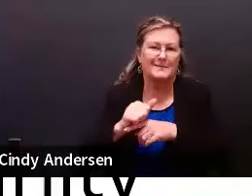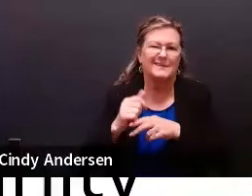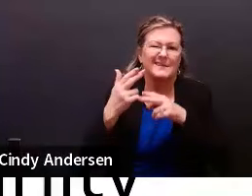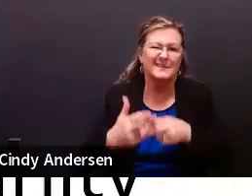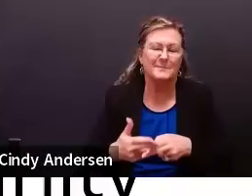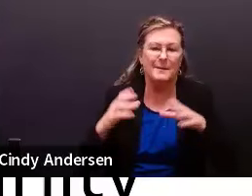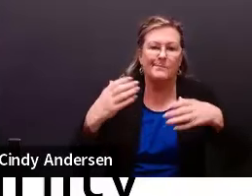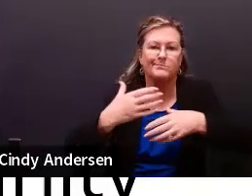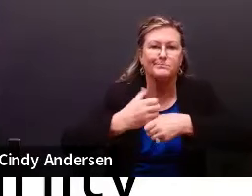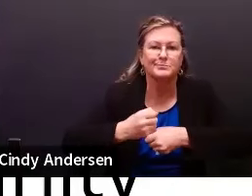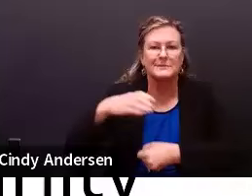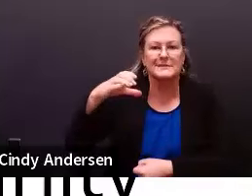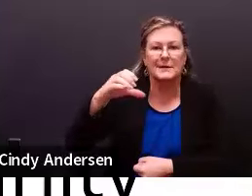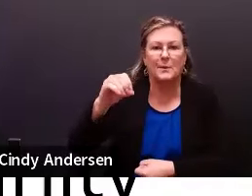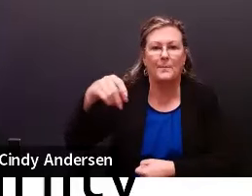as a COP.